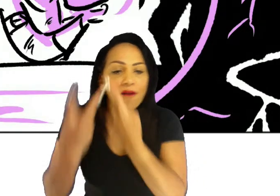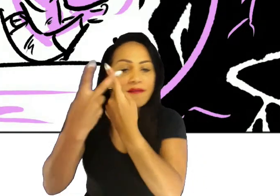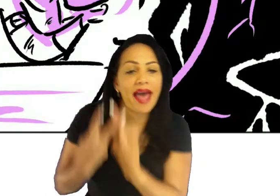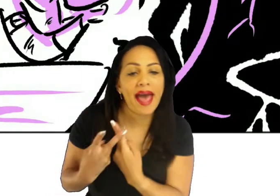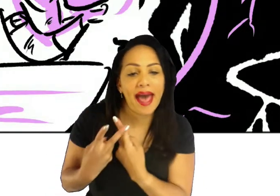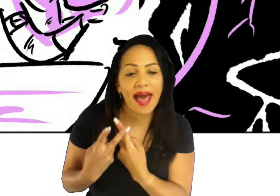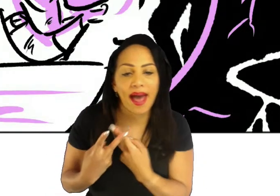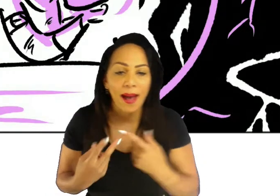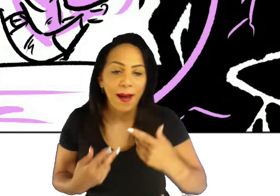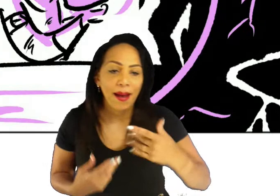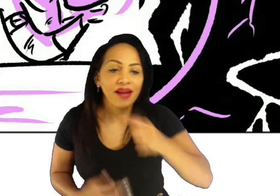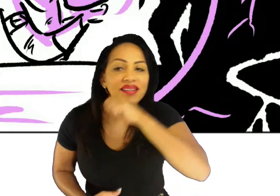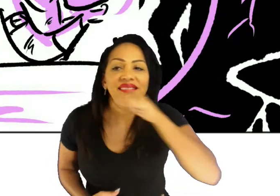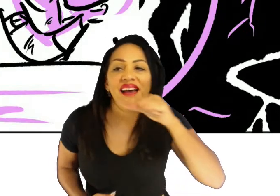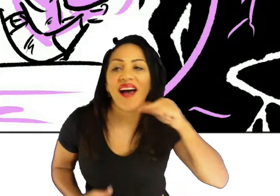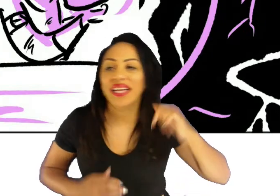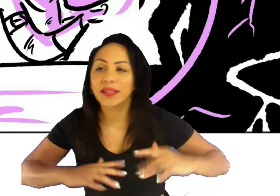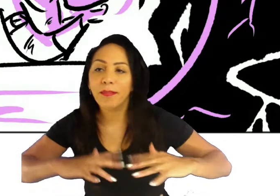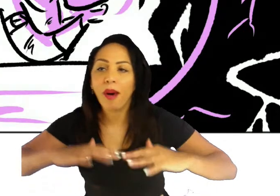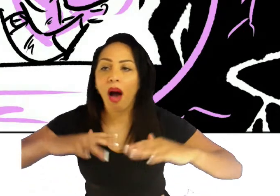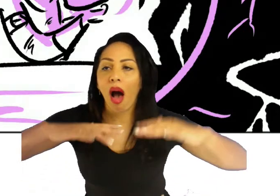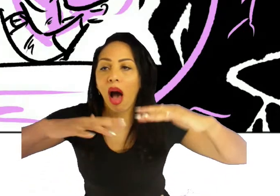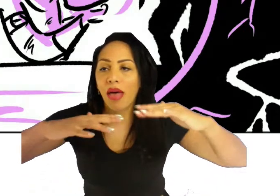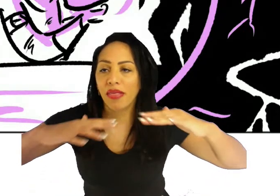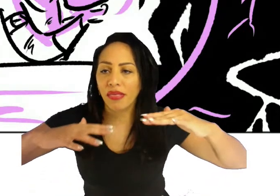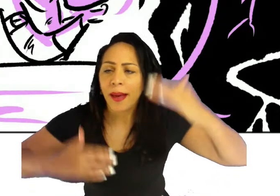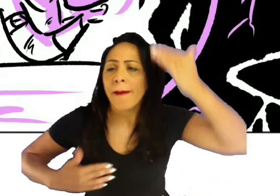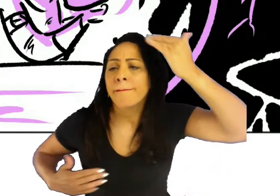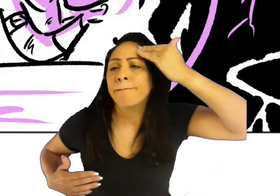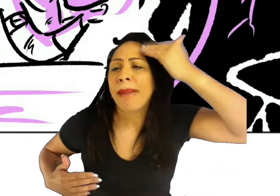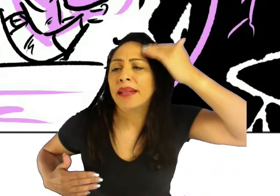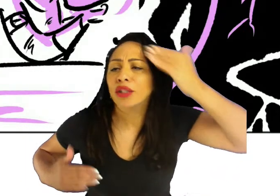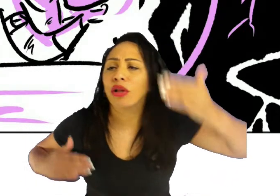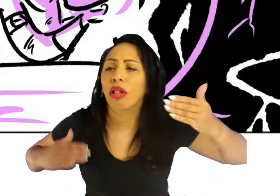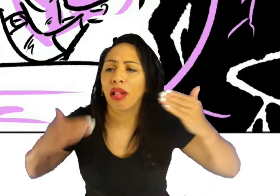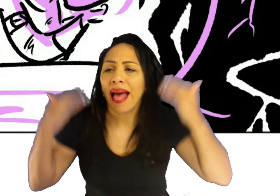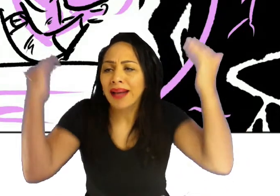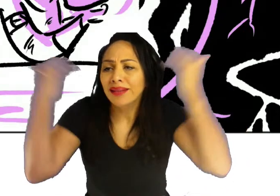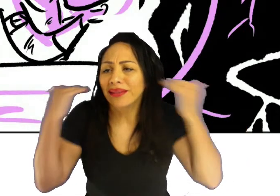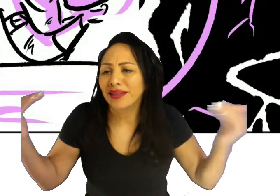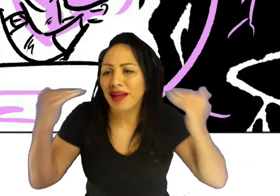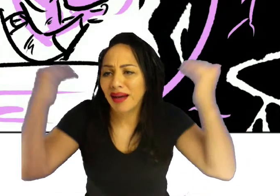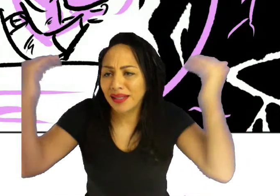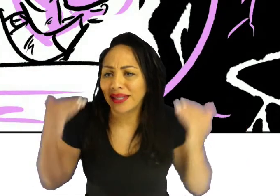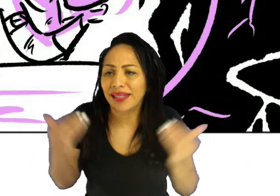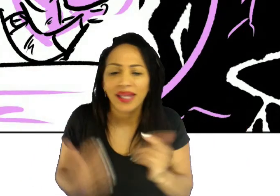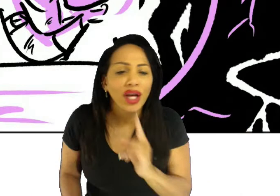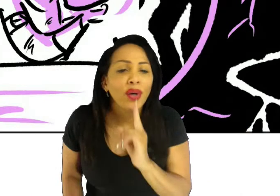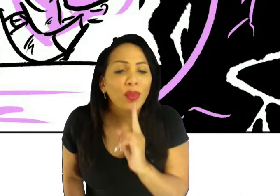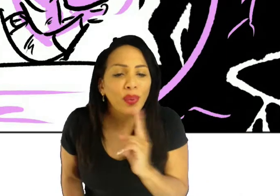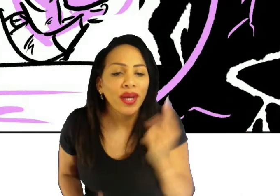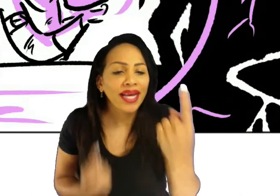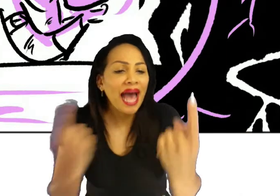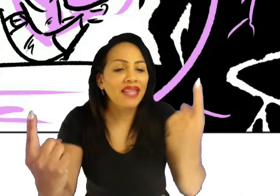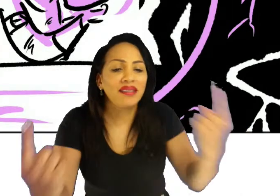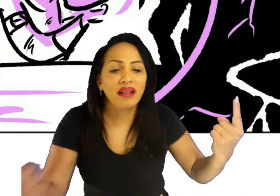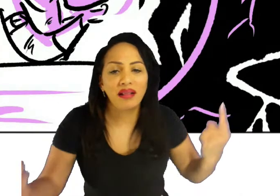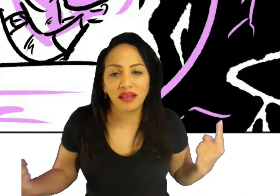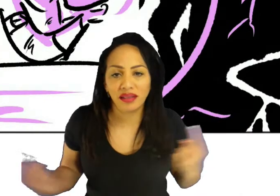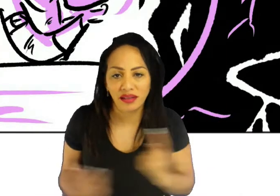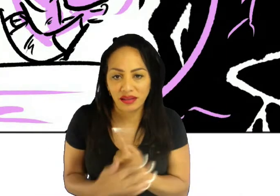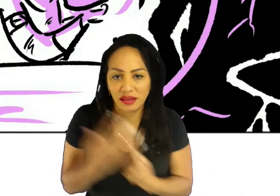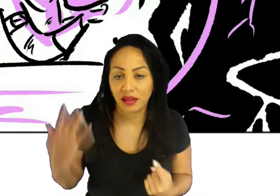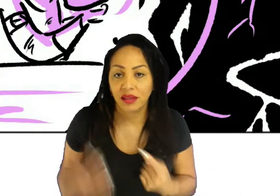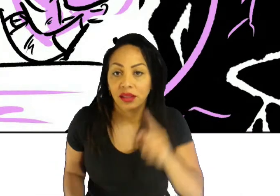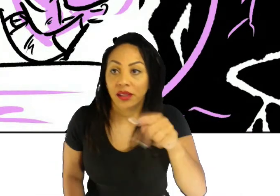and mental exercises to look after ourselves. If you need an image description for the slide, I've drawn a